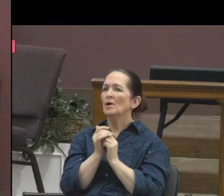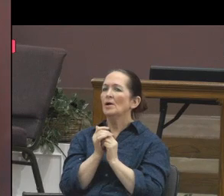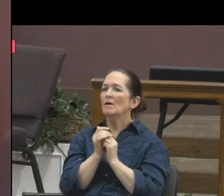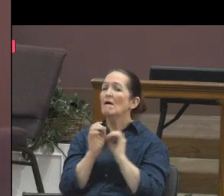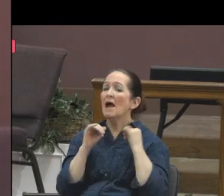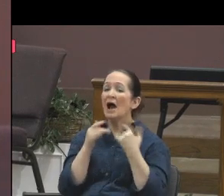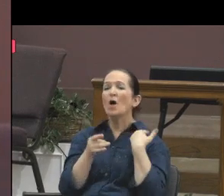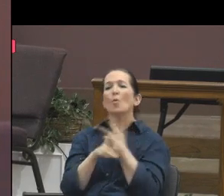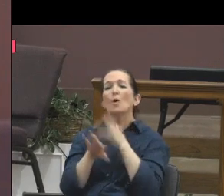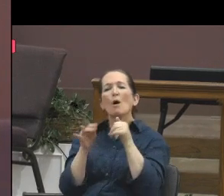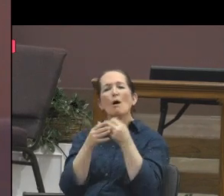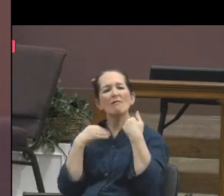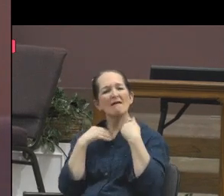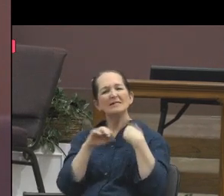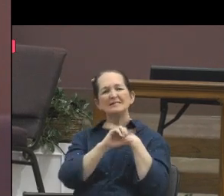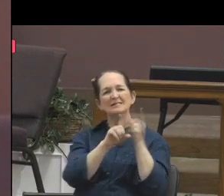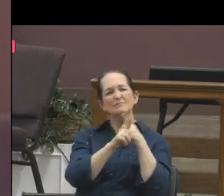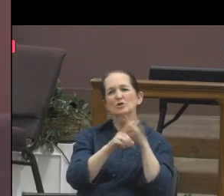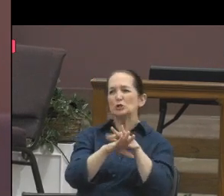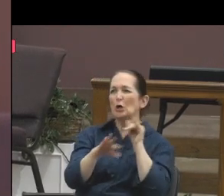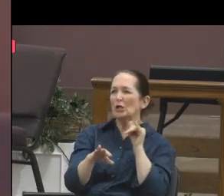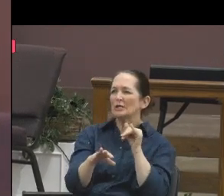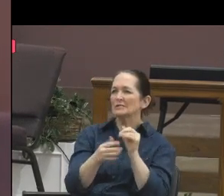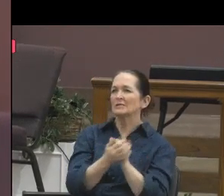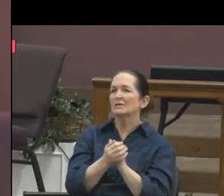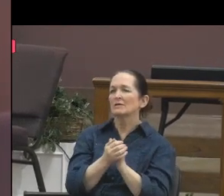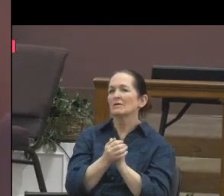of how we all have different callings.